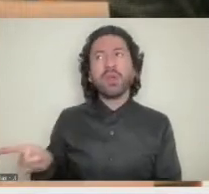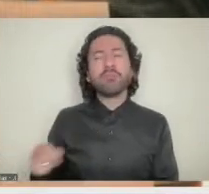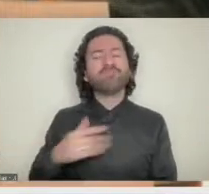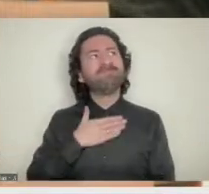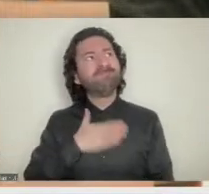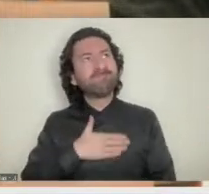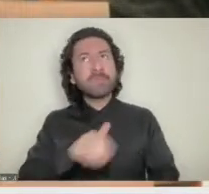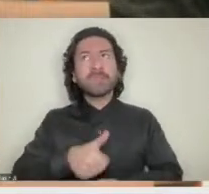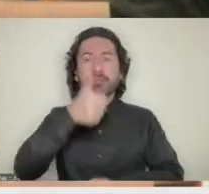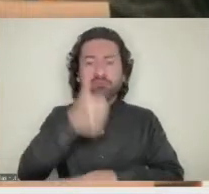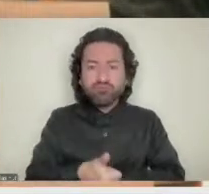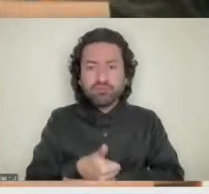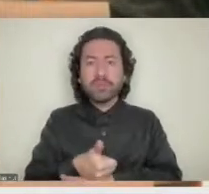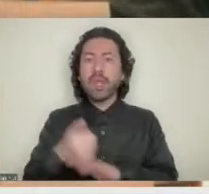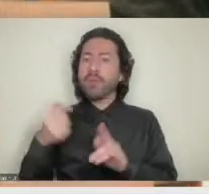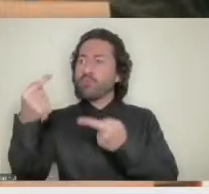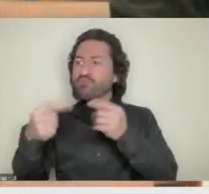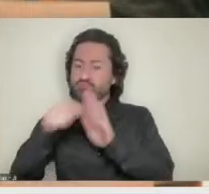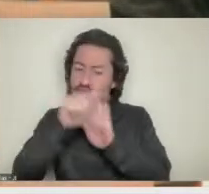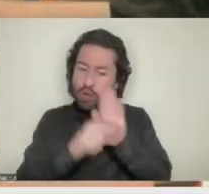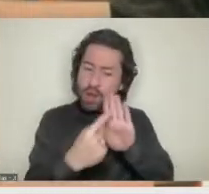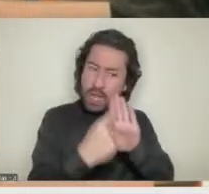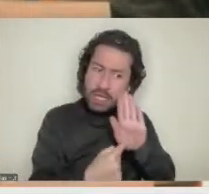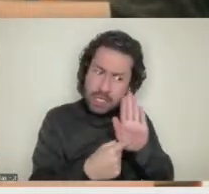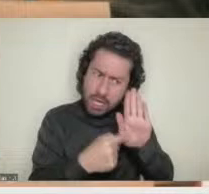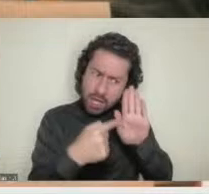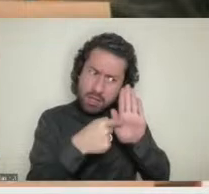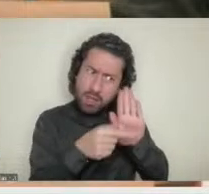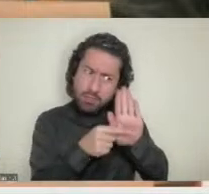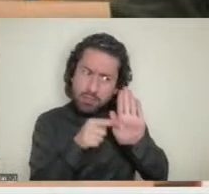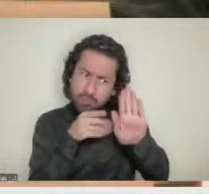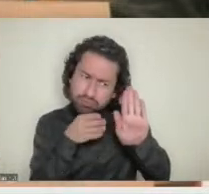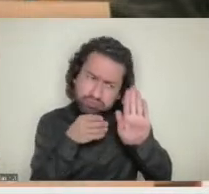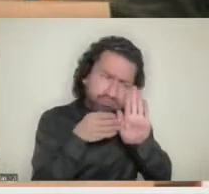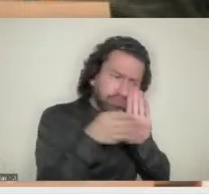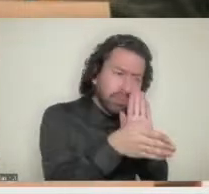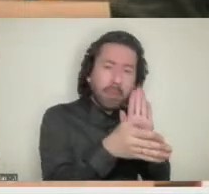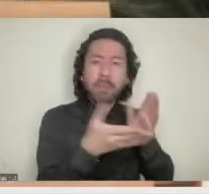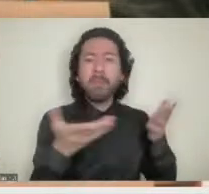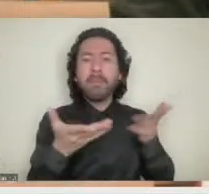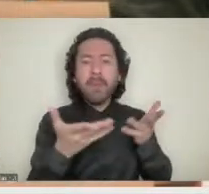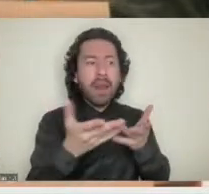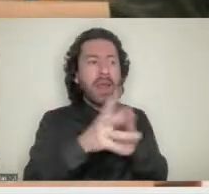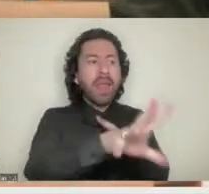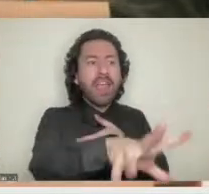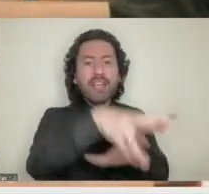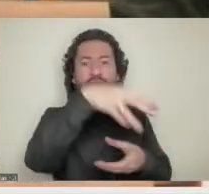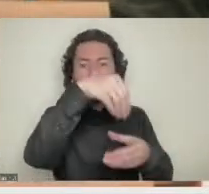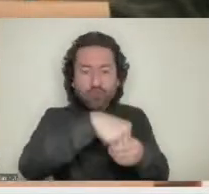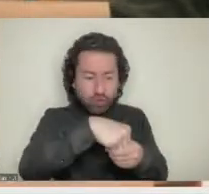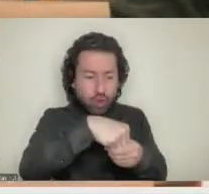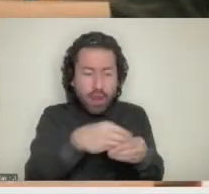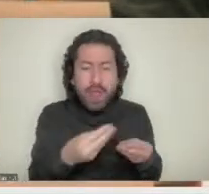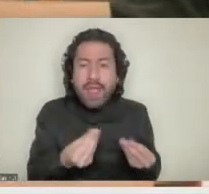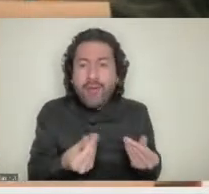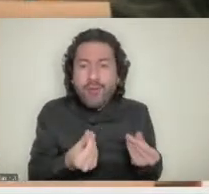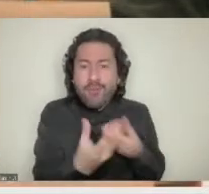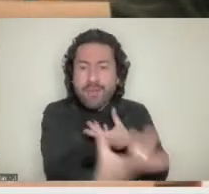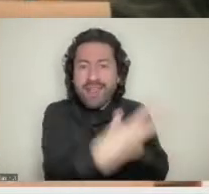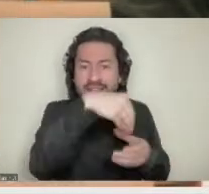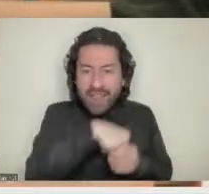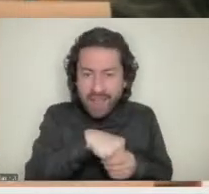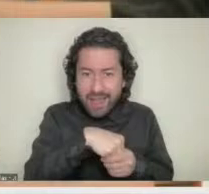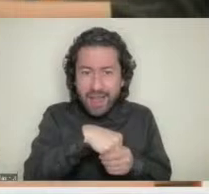to set up public policies that are aimed at inclusion, economic inclusion